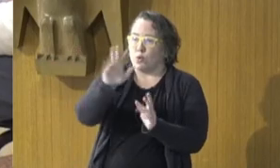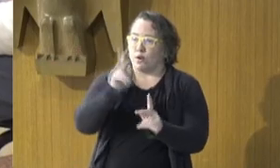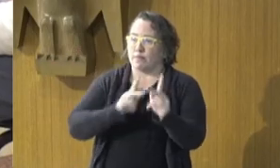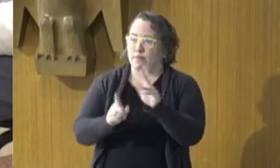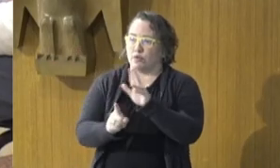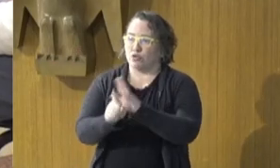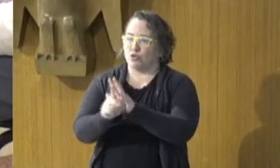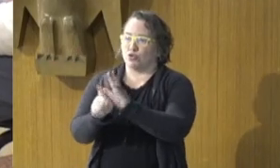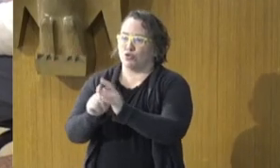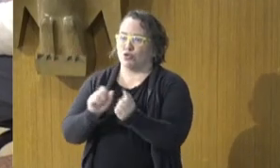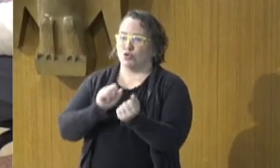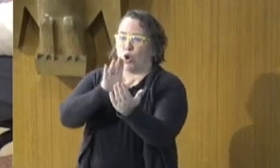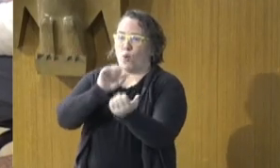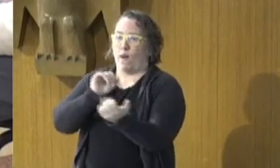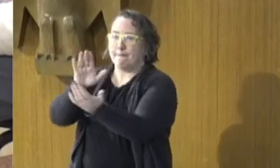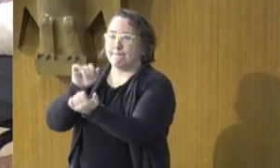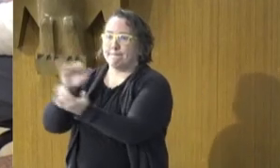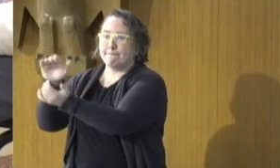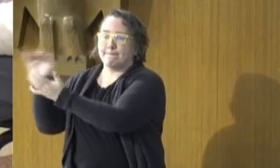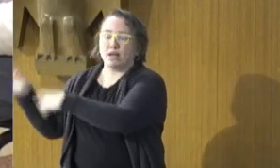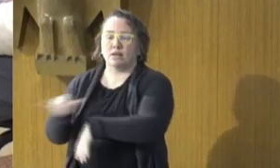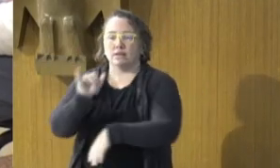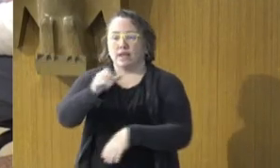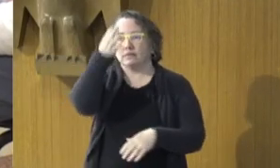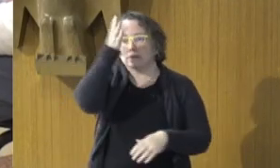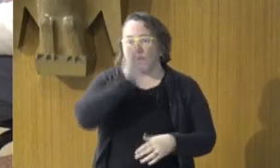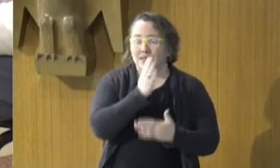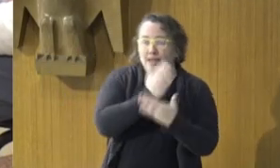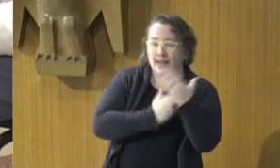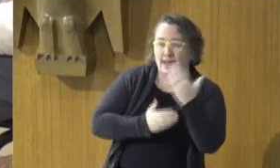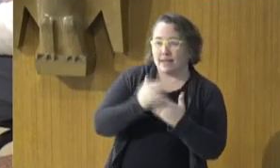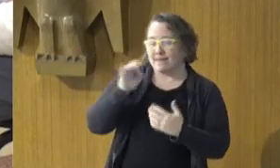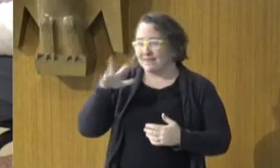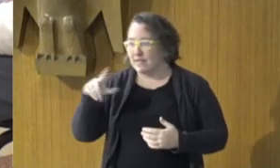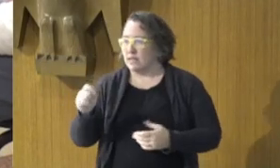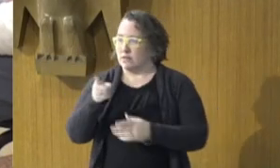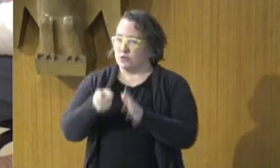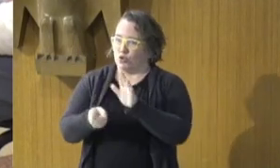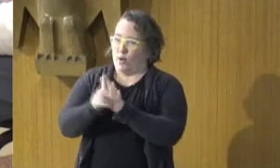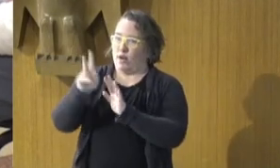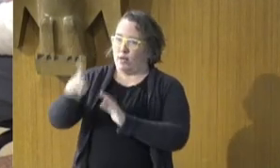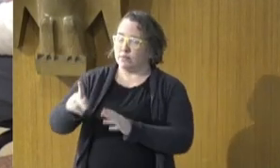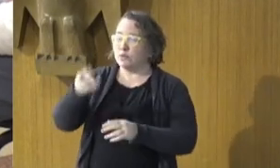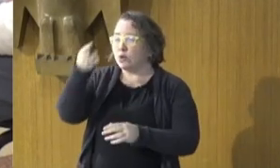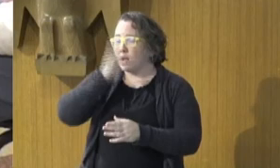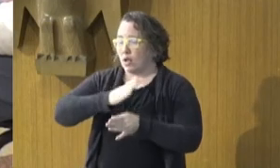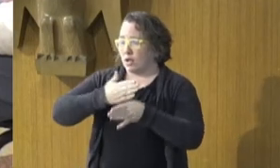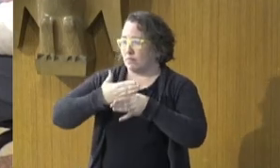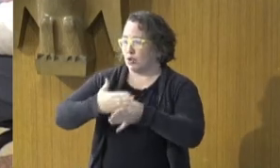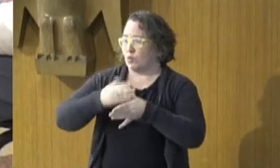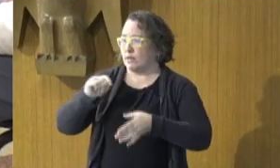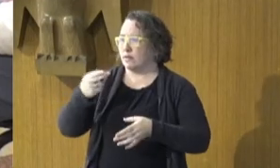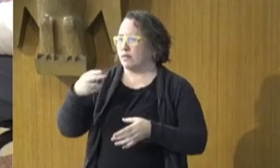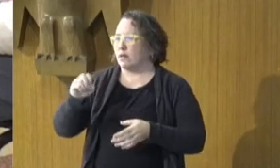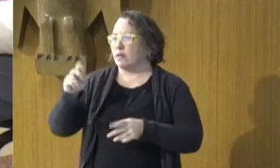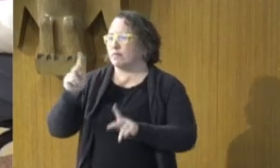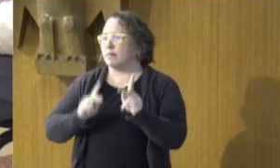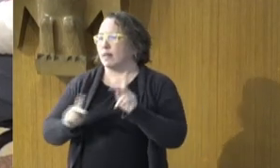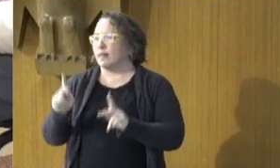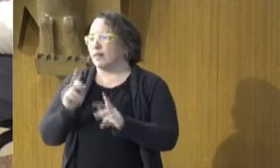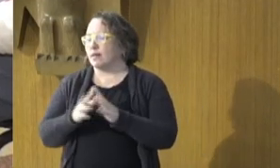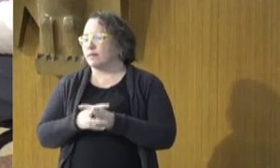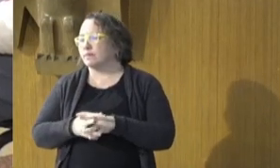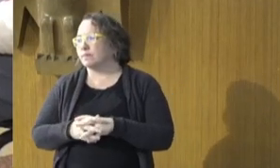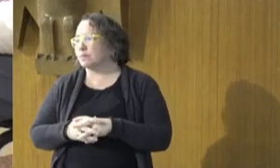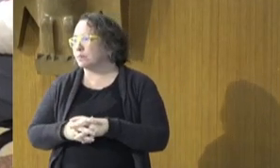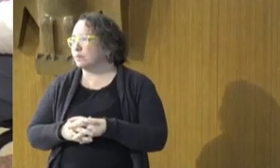To me, that is God's hands and feet in my life, and that is always something to be counted on in times of heartbreak. Yeah.